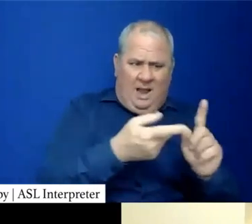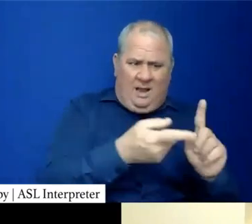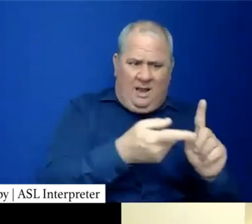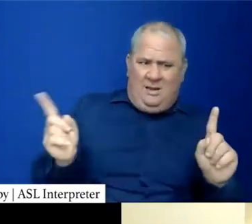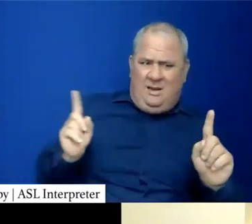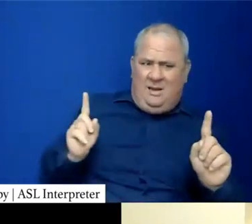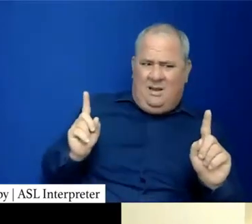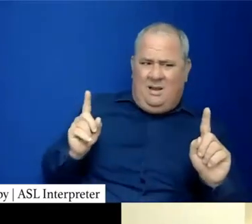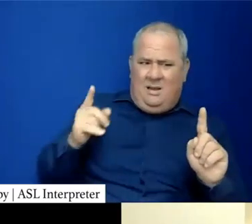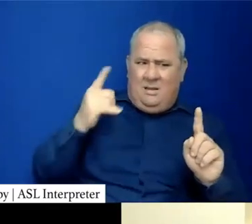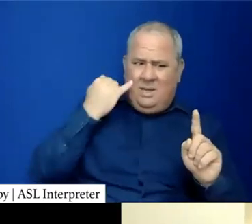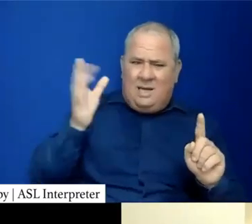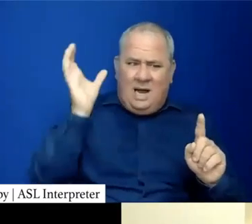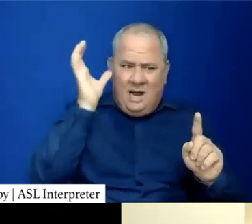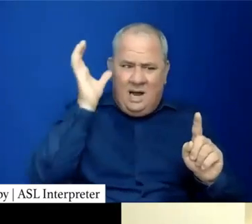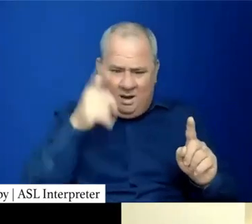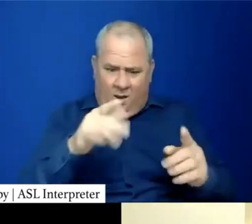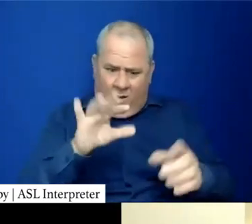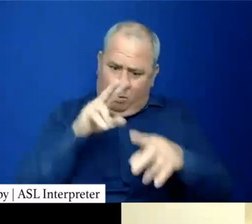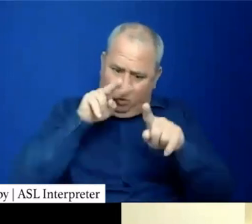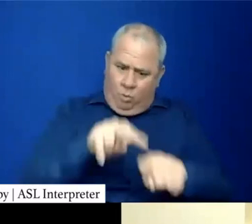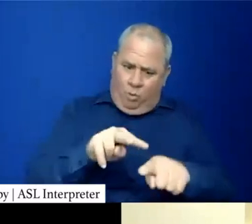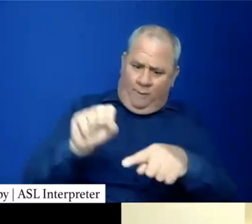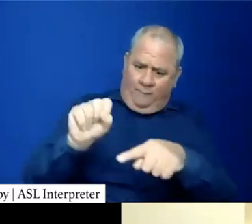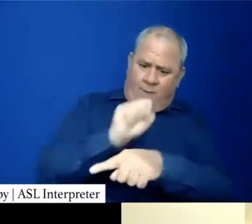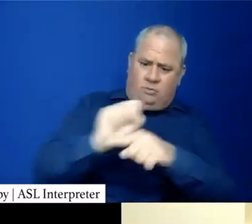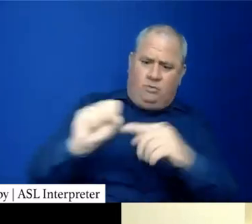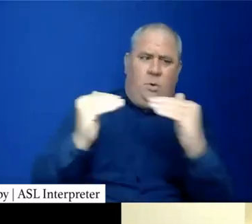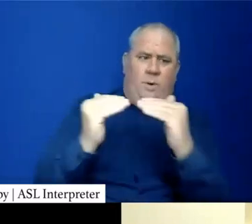functioning level that you expect from me in the workplace.